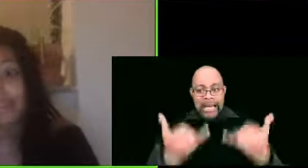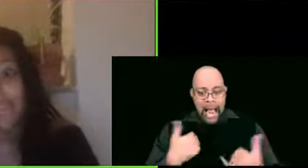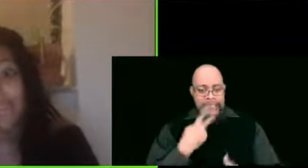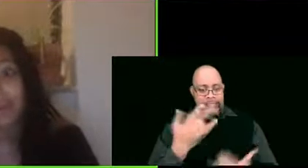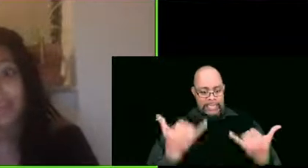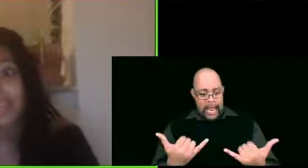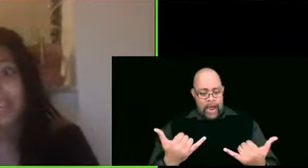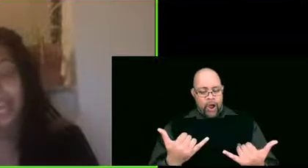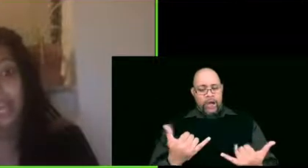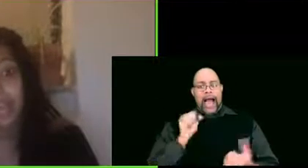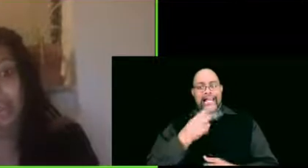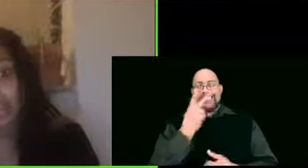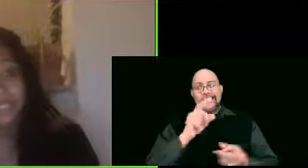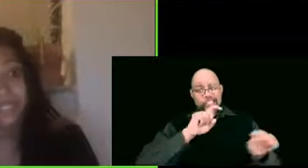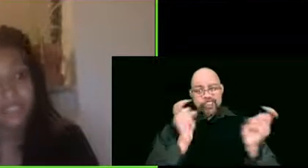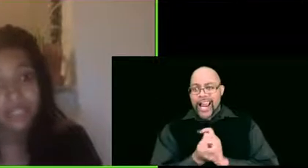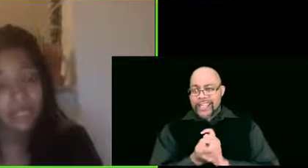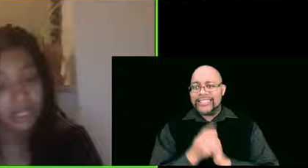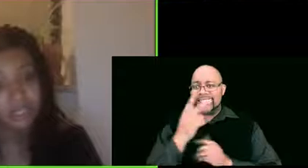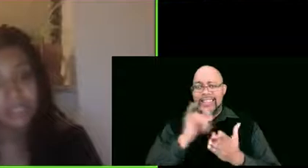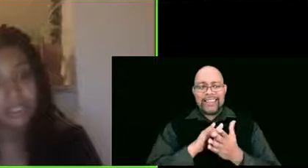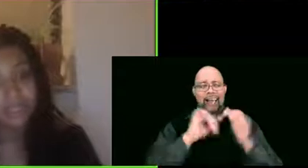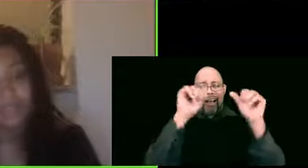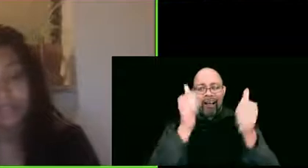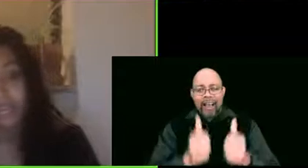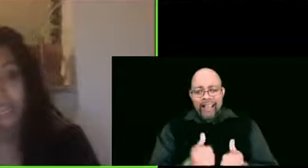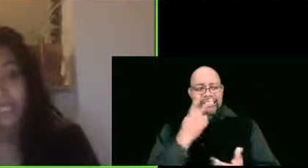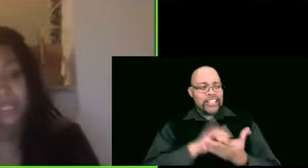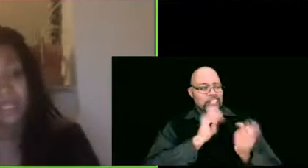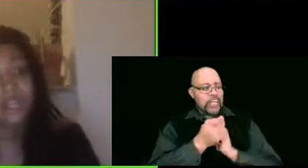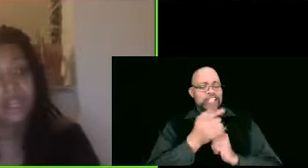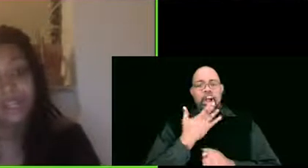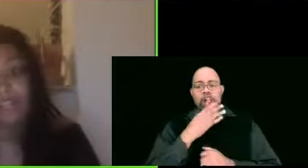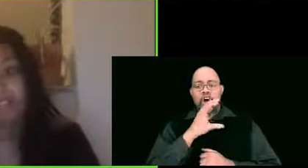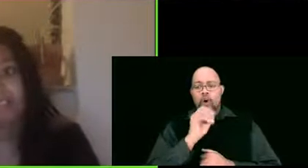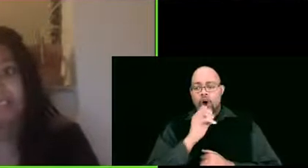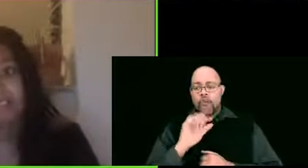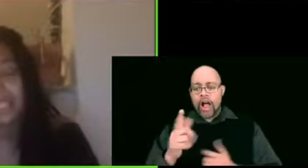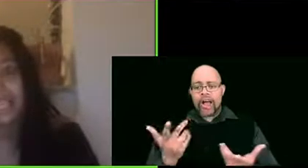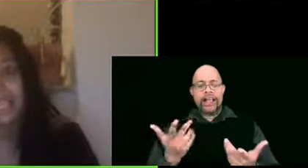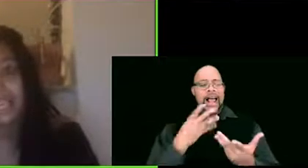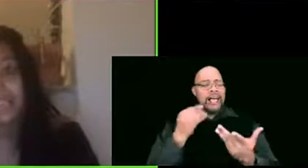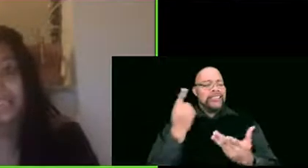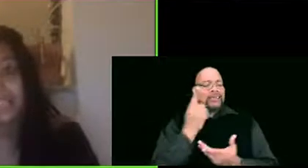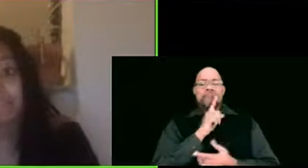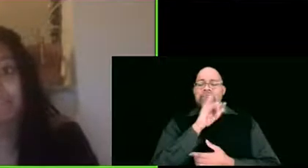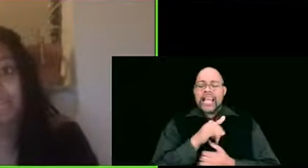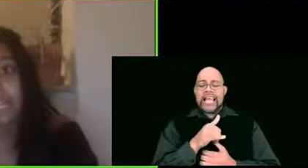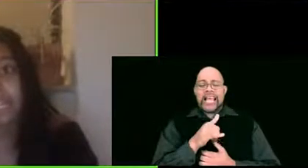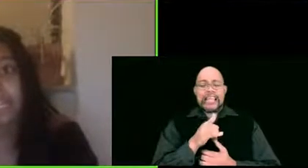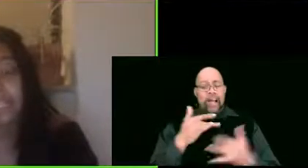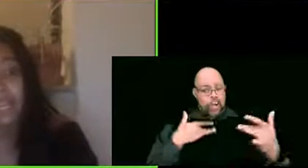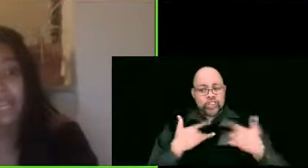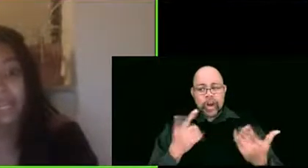12 and I dive now. And I can see the change. I can see the decline in the fish. I can see the change in the color of the corals. And there's